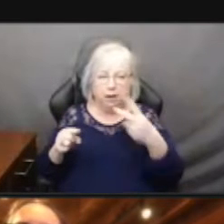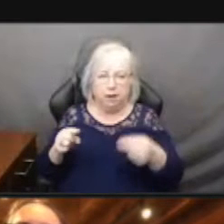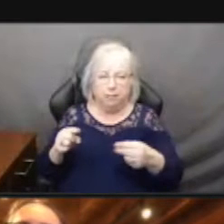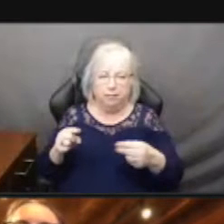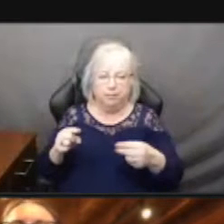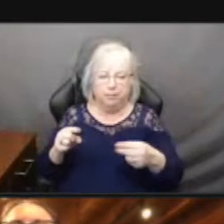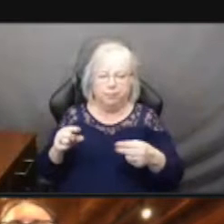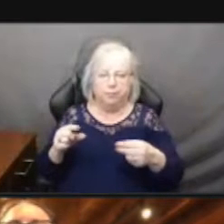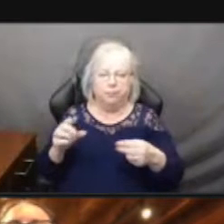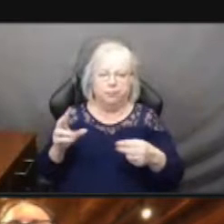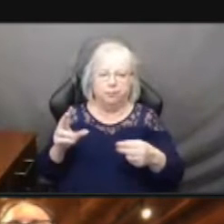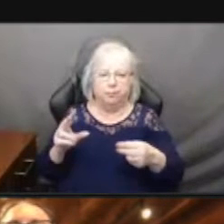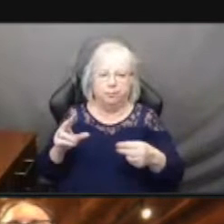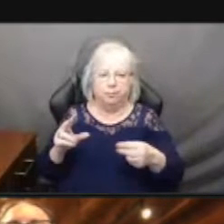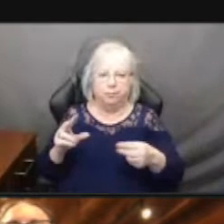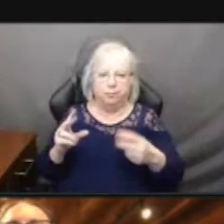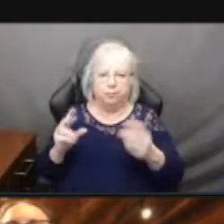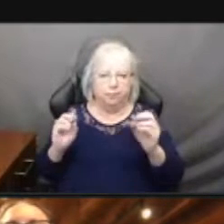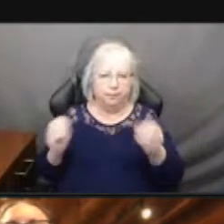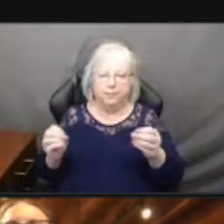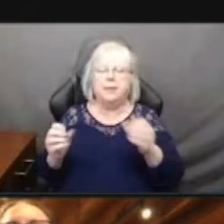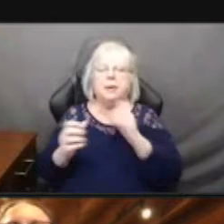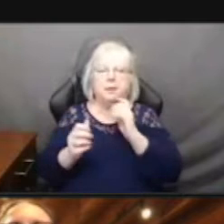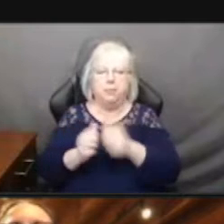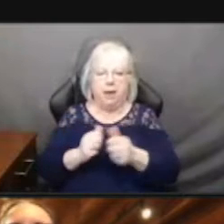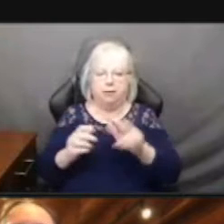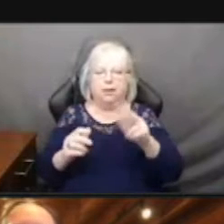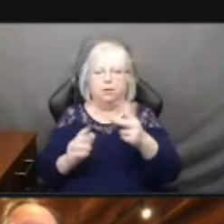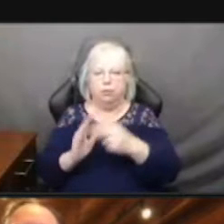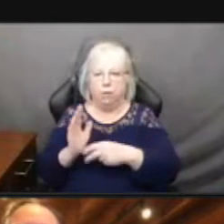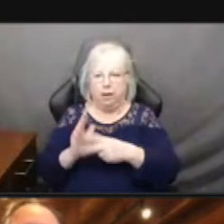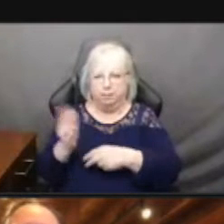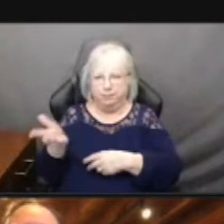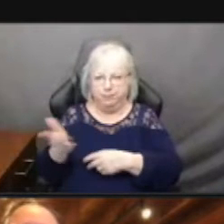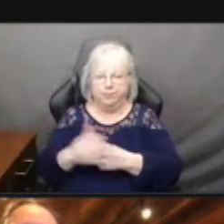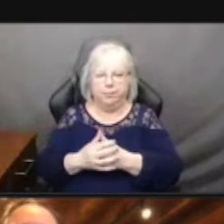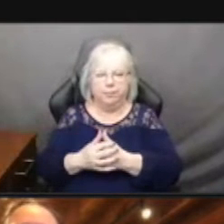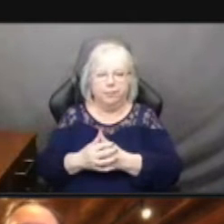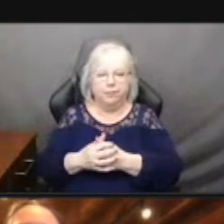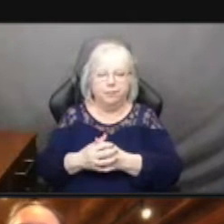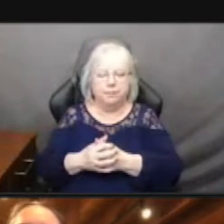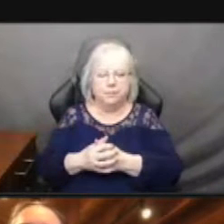those opposed, please say nay. Ayes have it. Third reading. That's third reading.